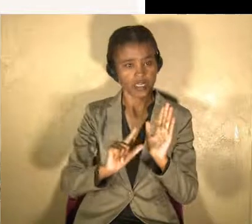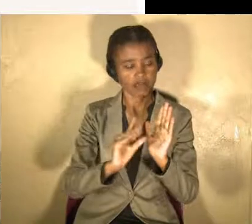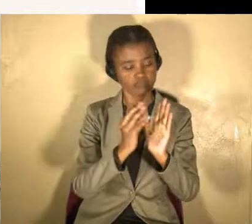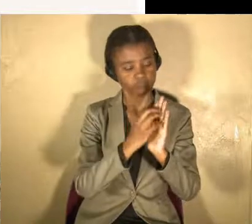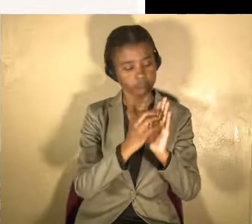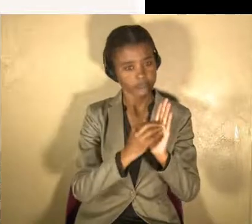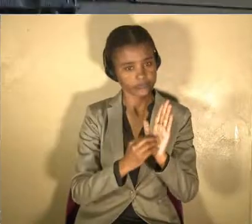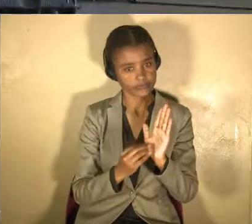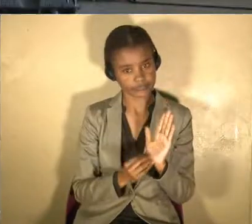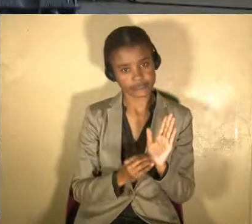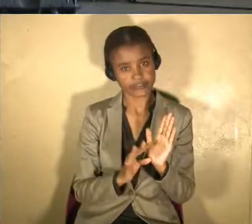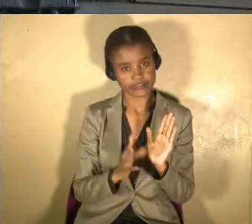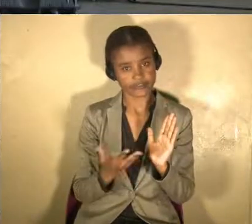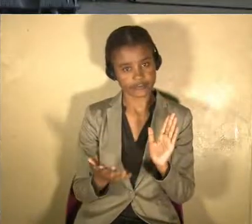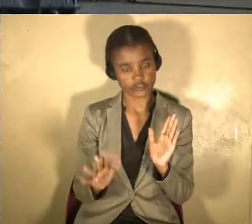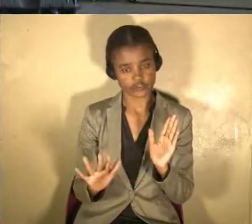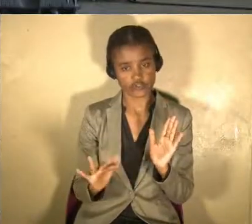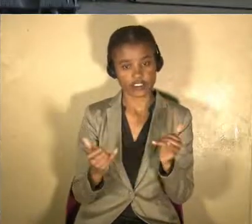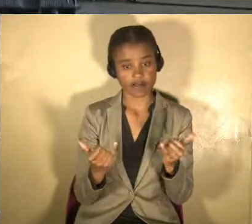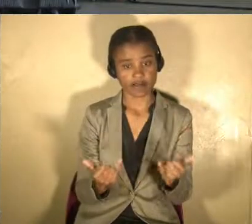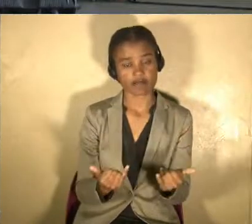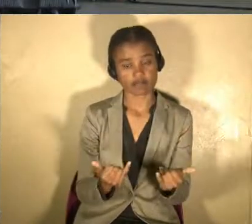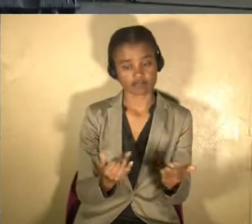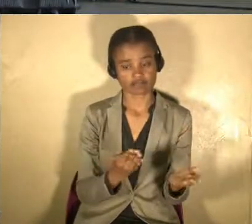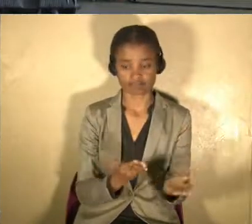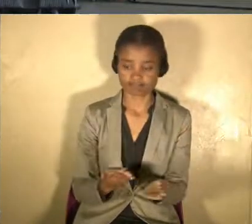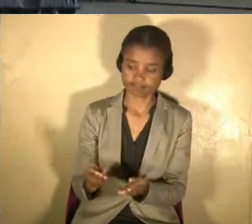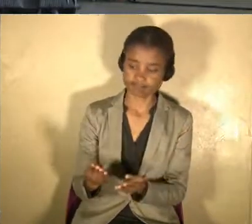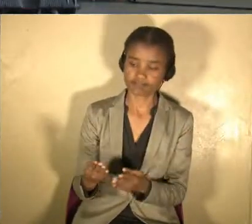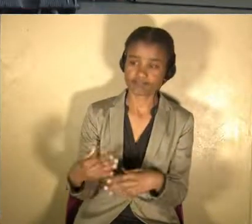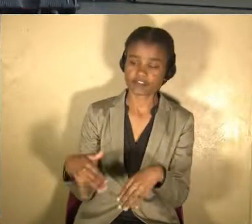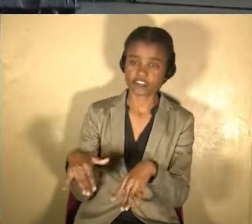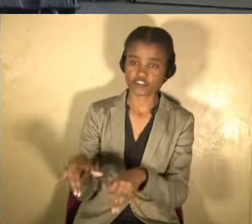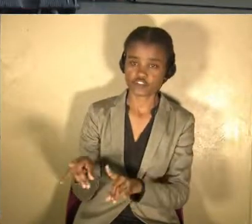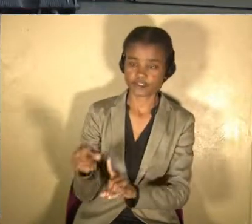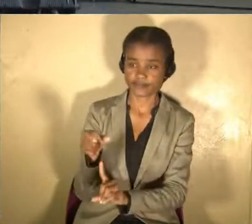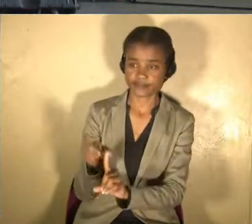bill. And I'm handing over to you, Chairperson. Thank you.